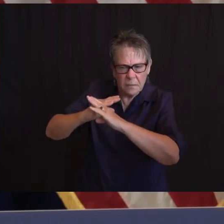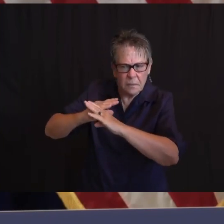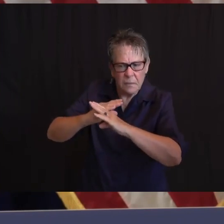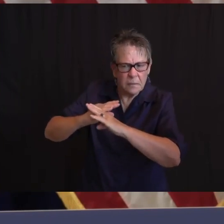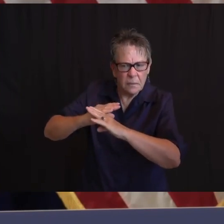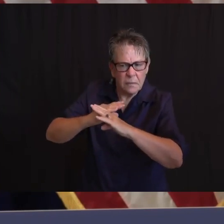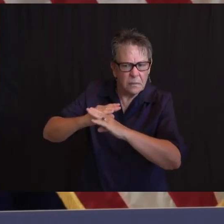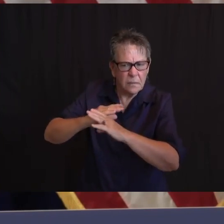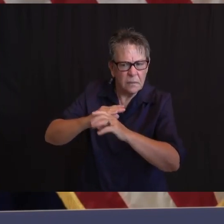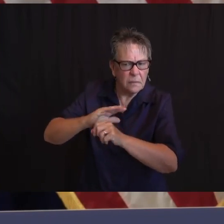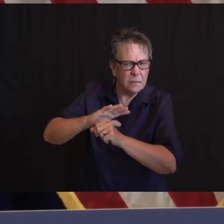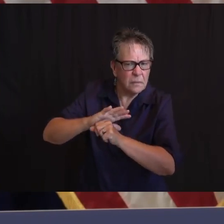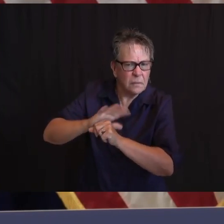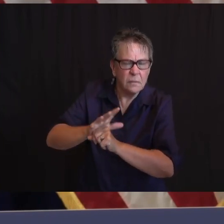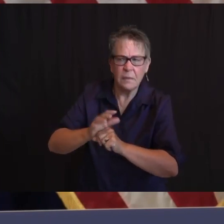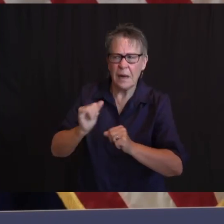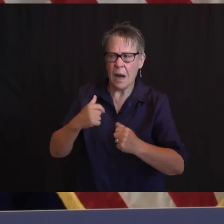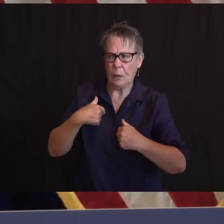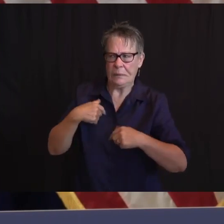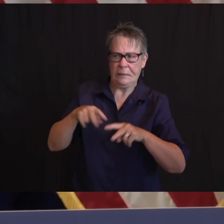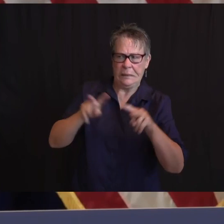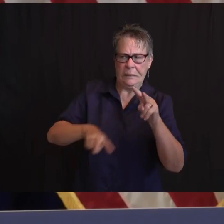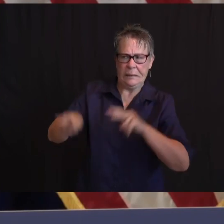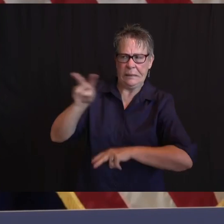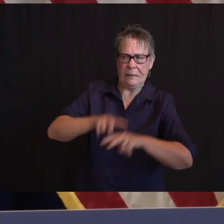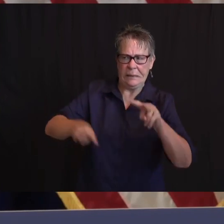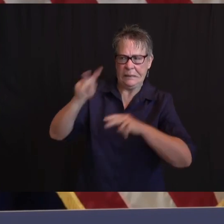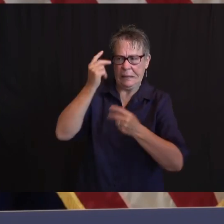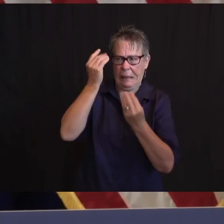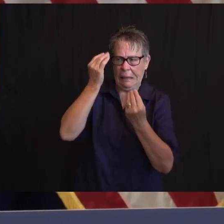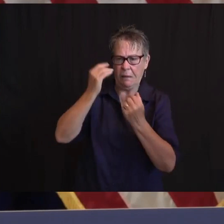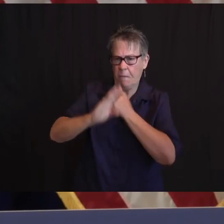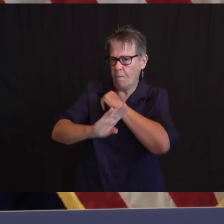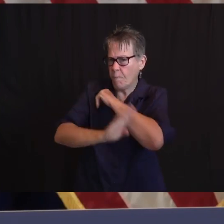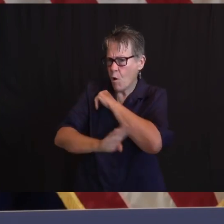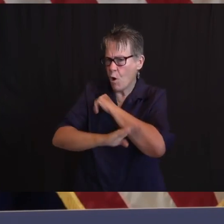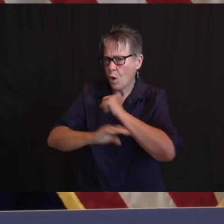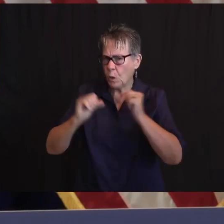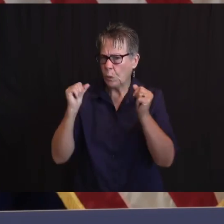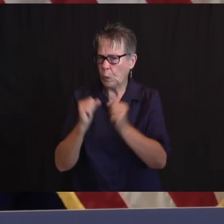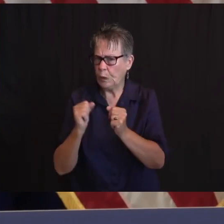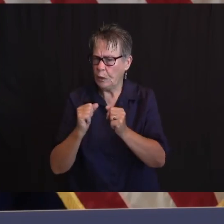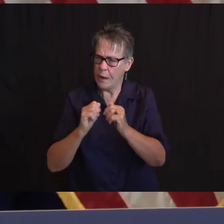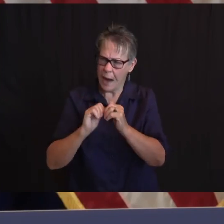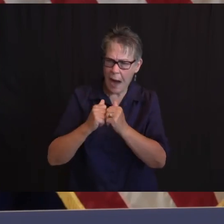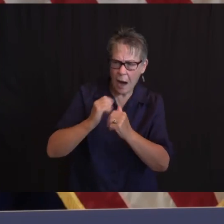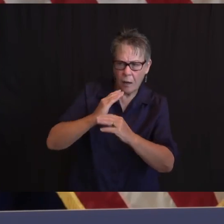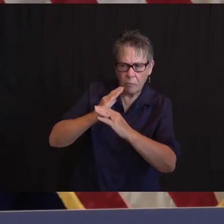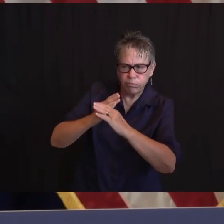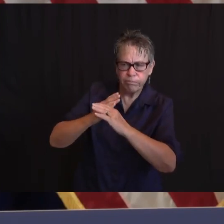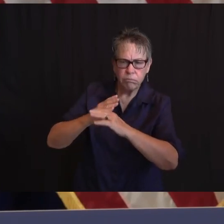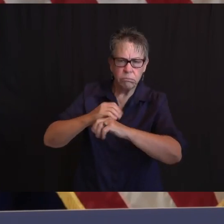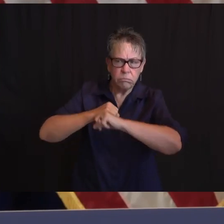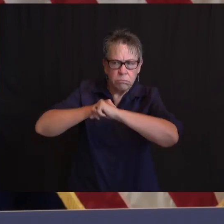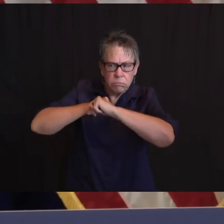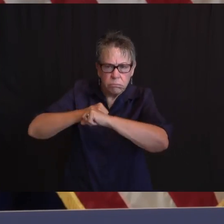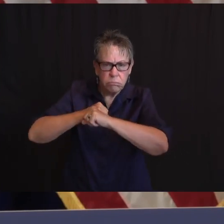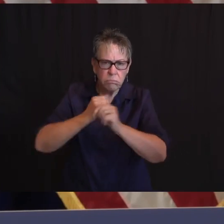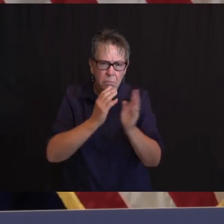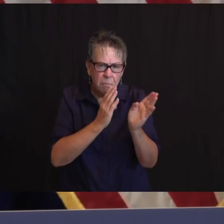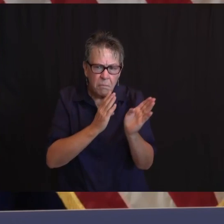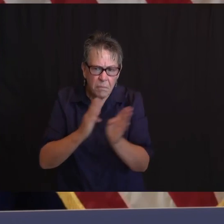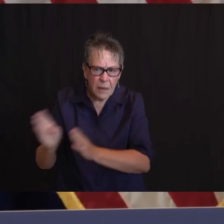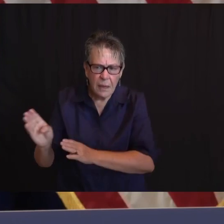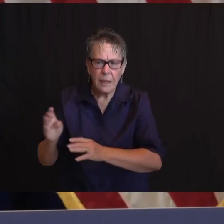medical procedures and preparedness into the foreseeable future. To that end, multiple state agencies have worked together to develop